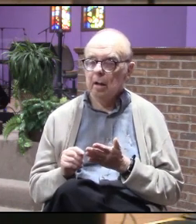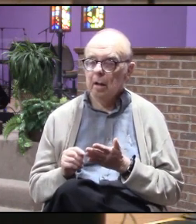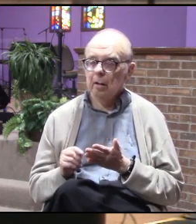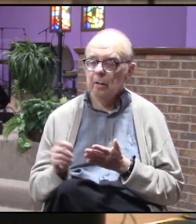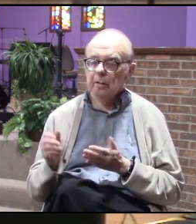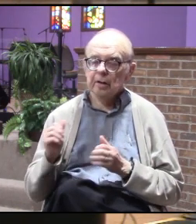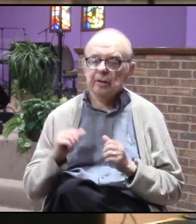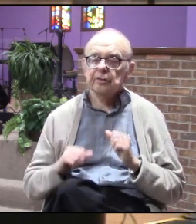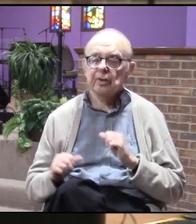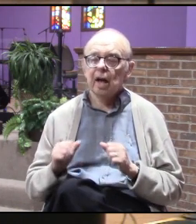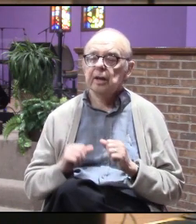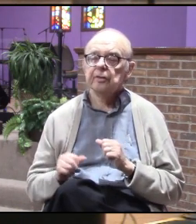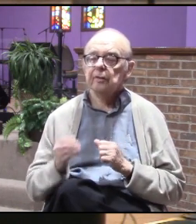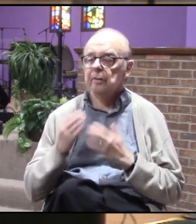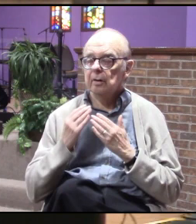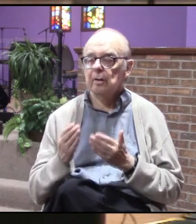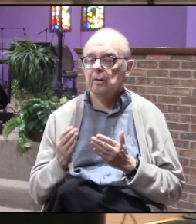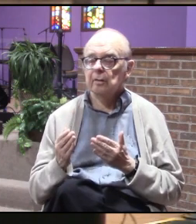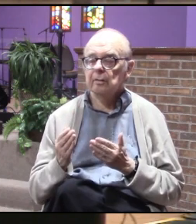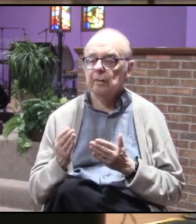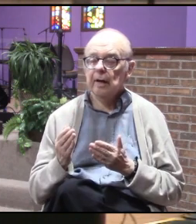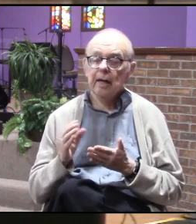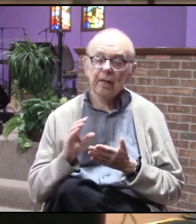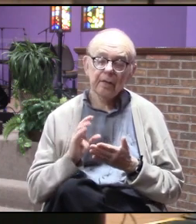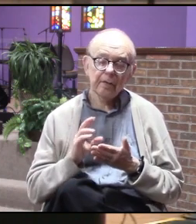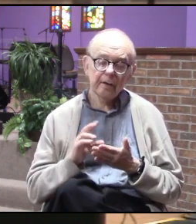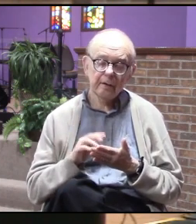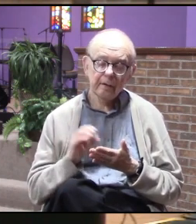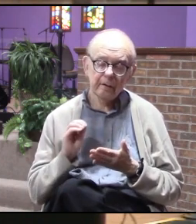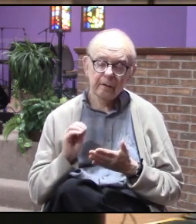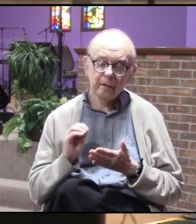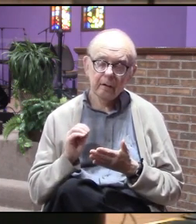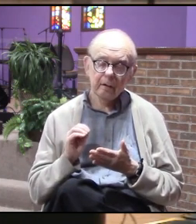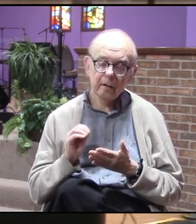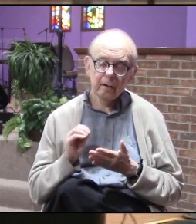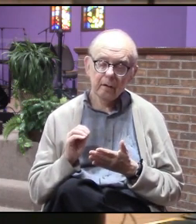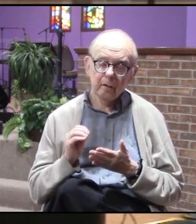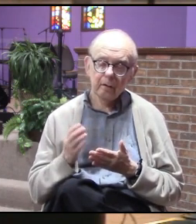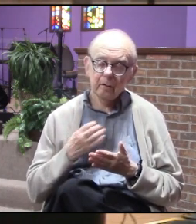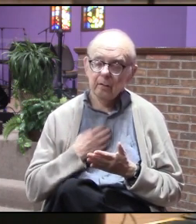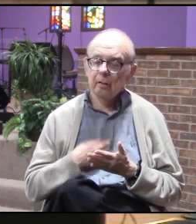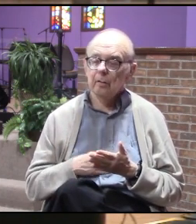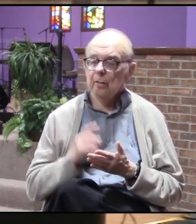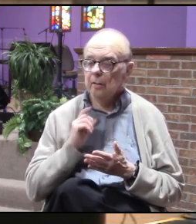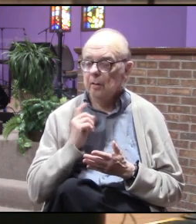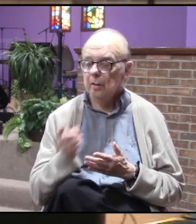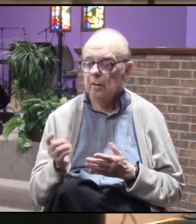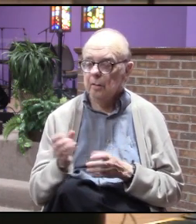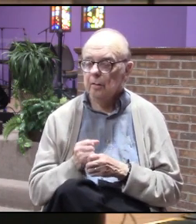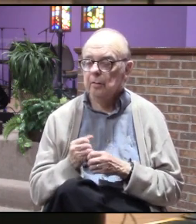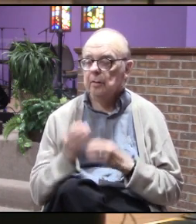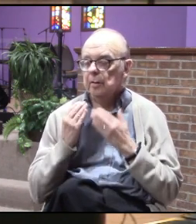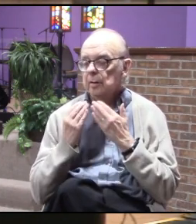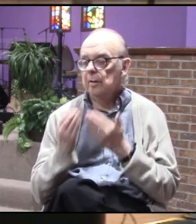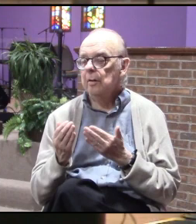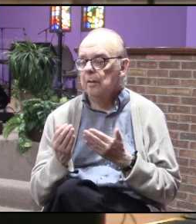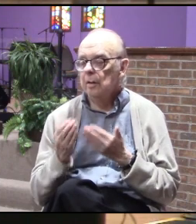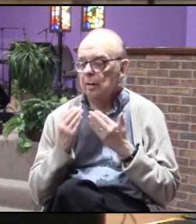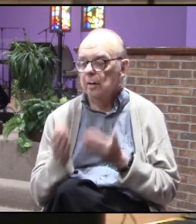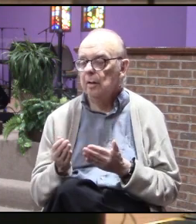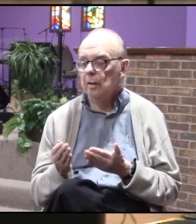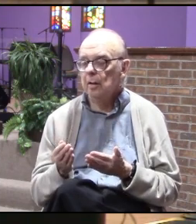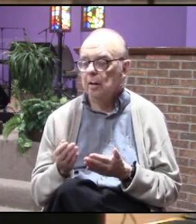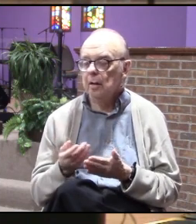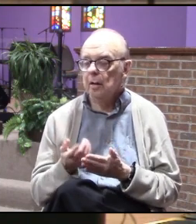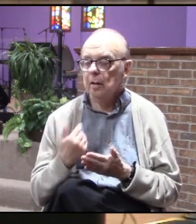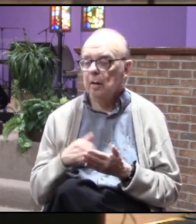Science of Gratitude. Here's what they found. They found that the desire to express and receive gratitude